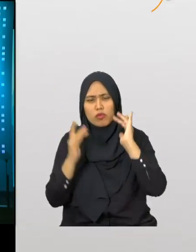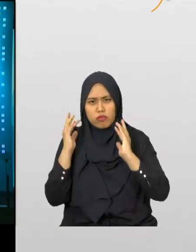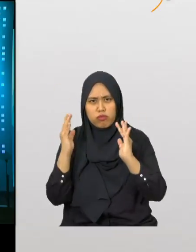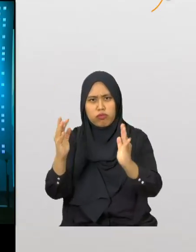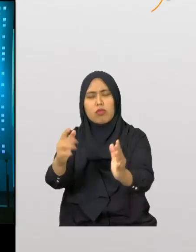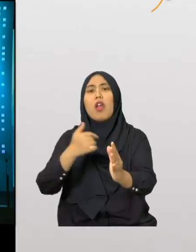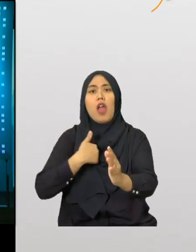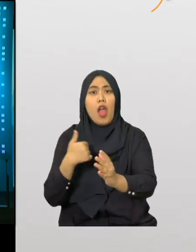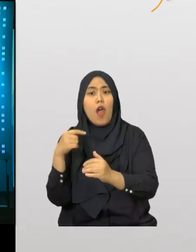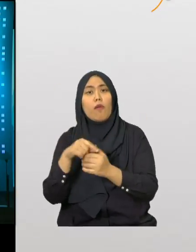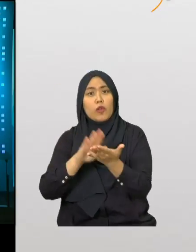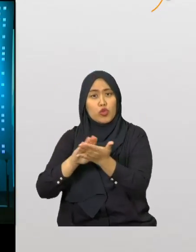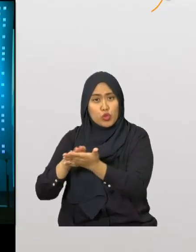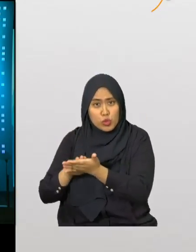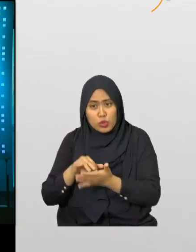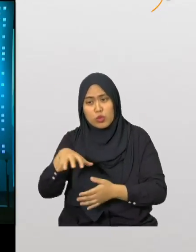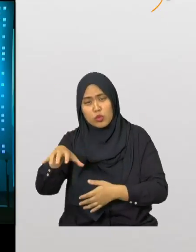schools.